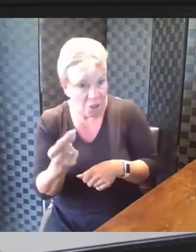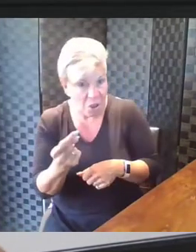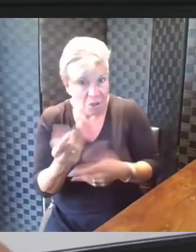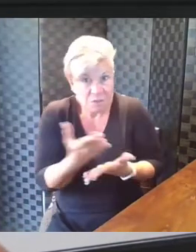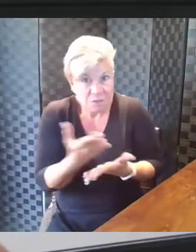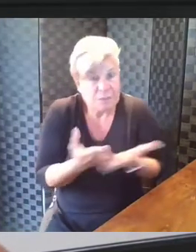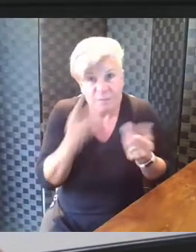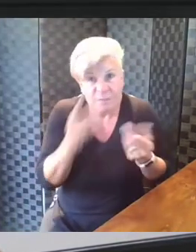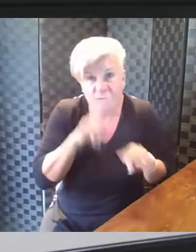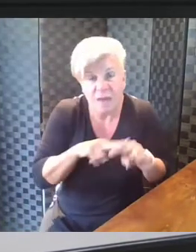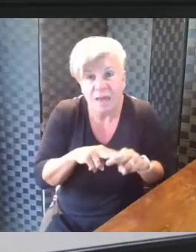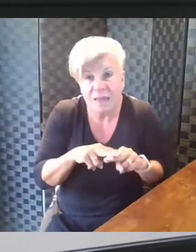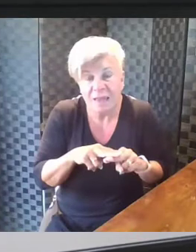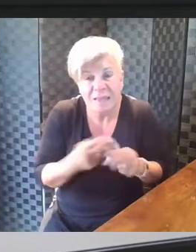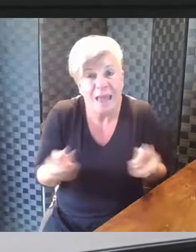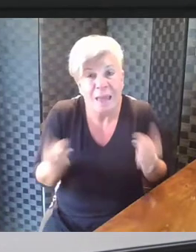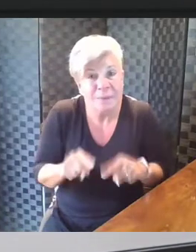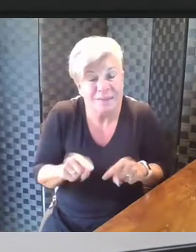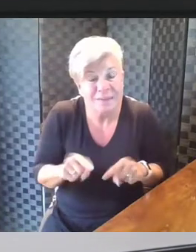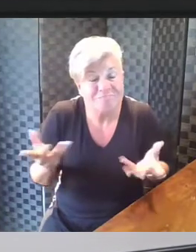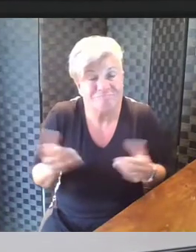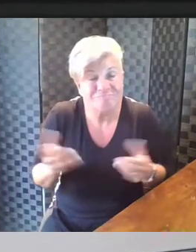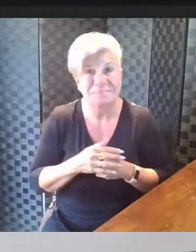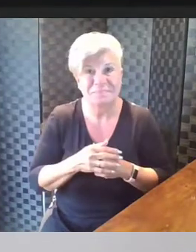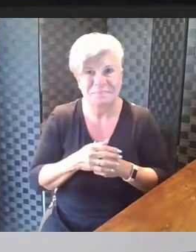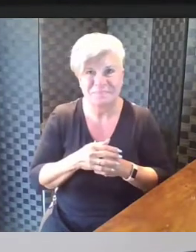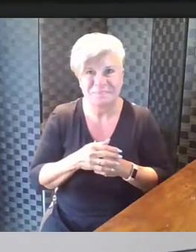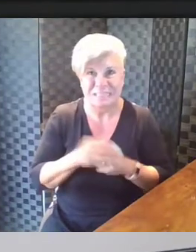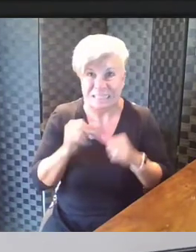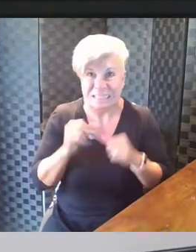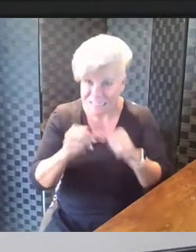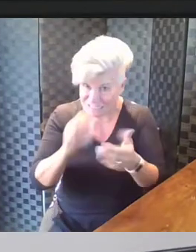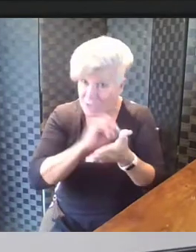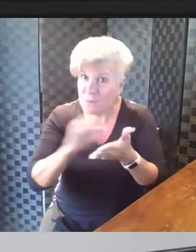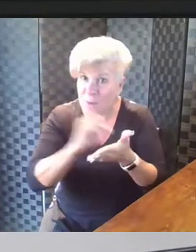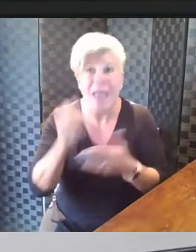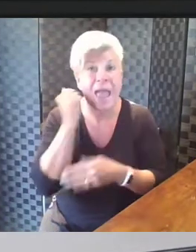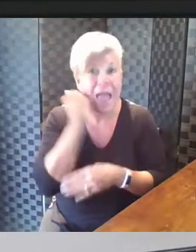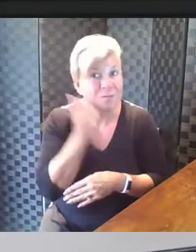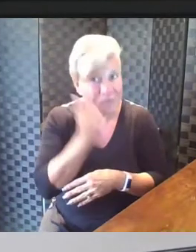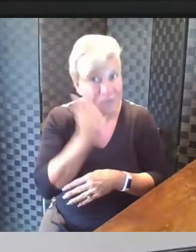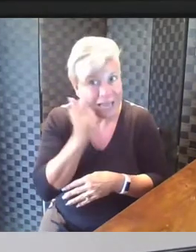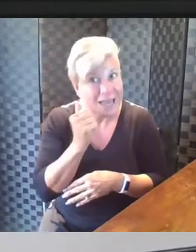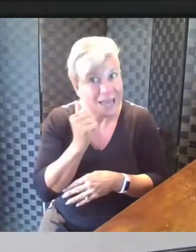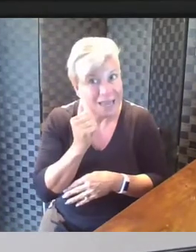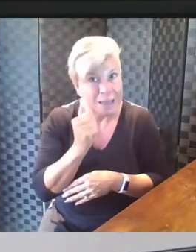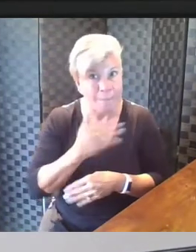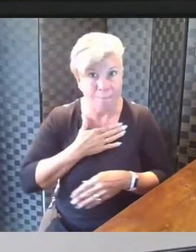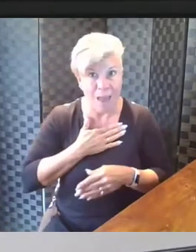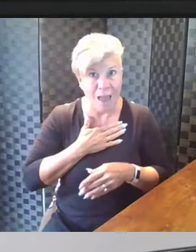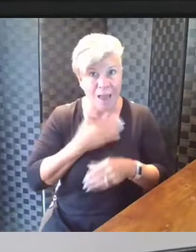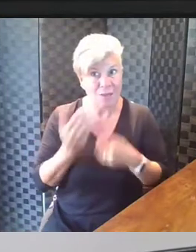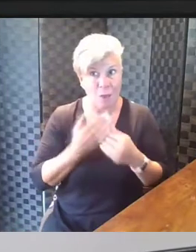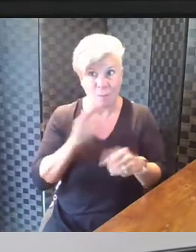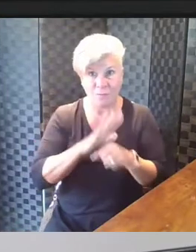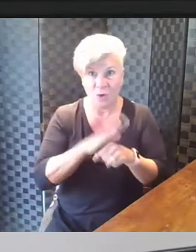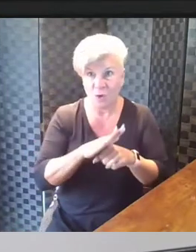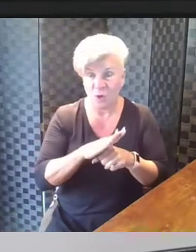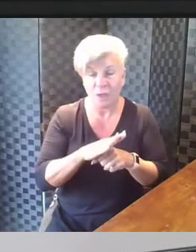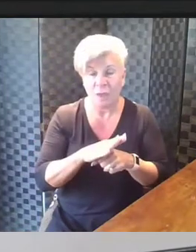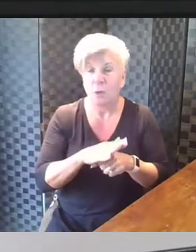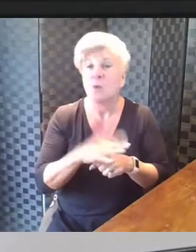you? Is it about something fun you've done? Keep working in your journal every single day. Mine's getting pretty full, and like I said, we're going to write in this